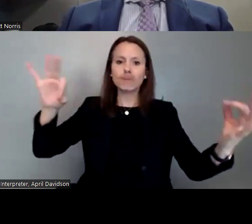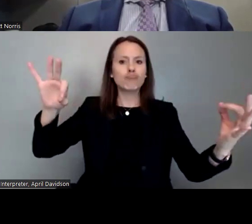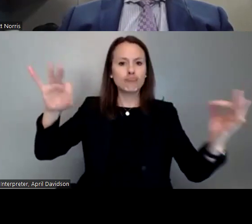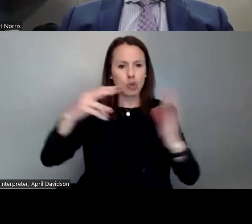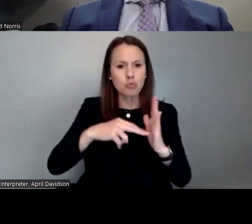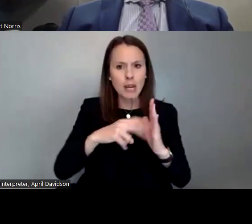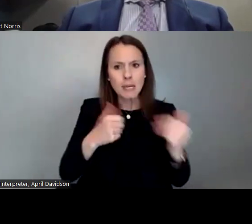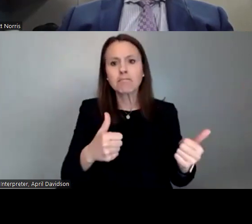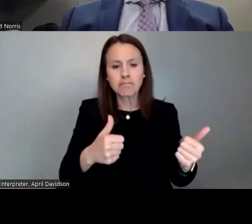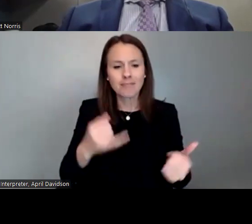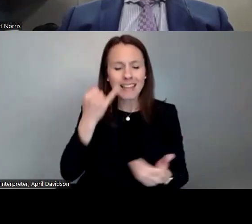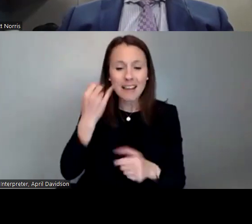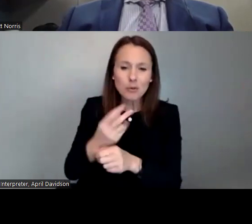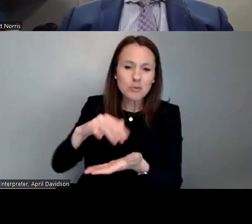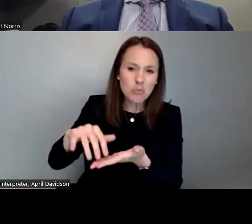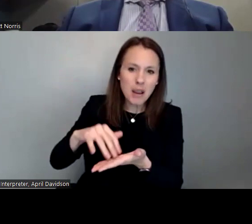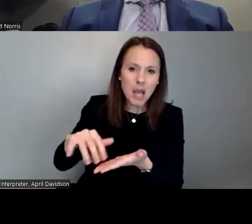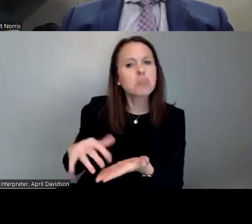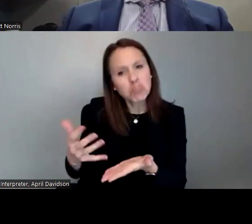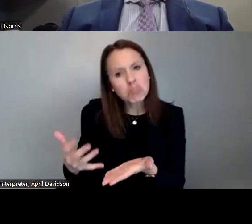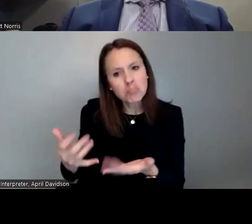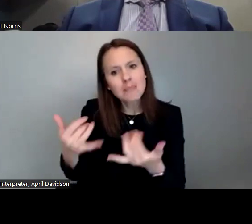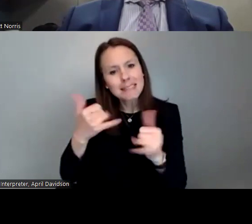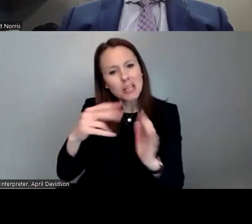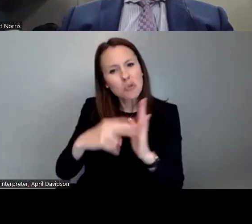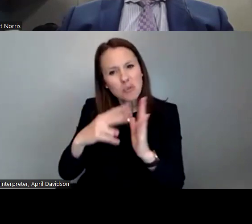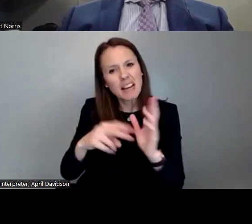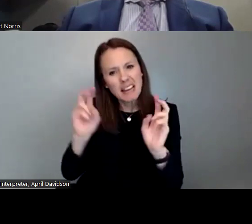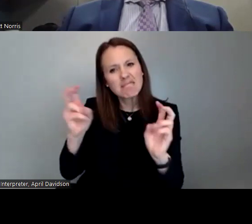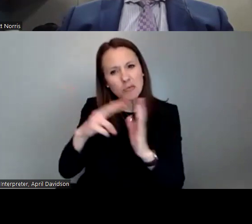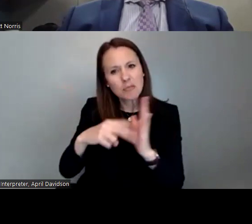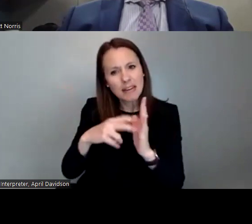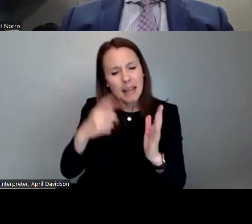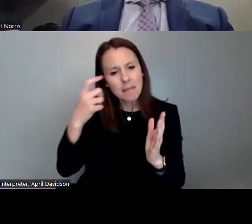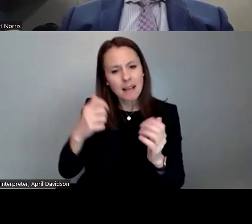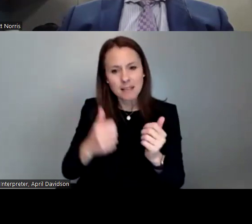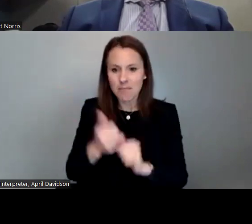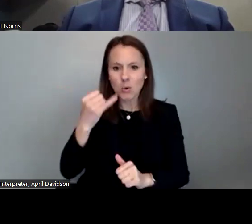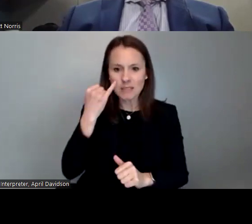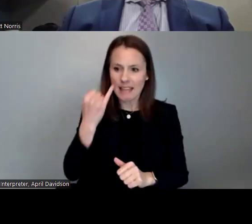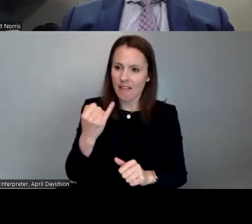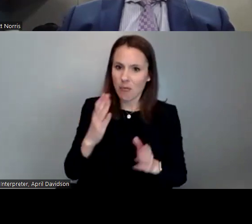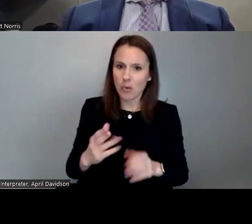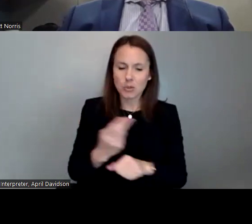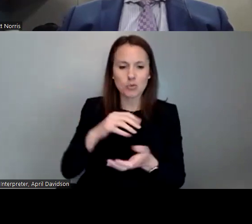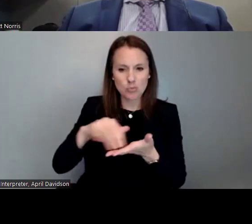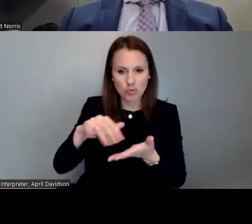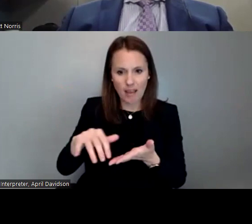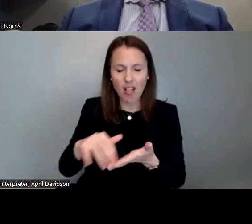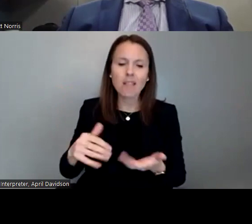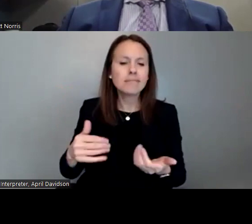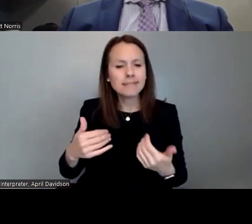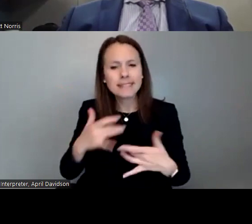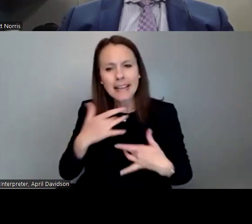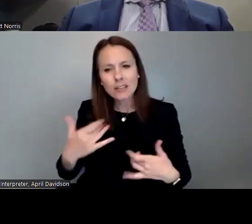If a person uses Braille, we still consider Braille as reading, because mostly if a person is reading Braille, they're usually disabled, or